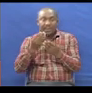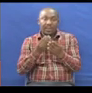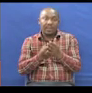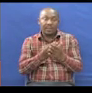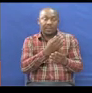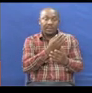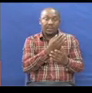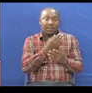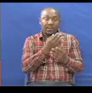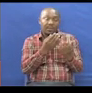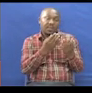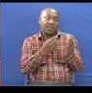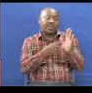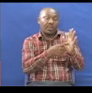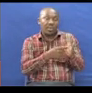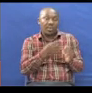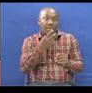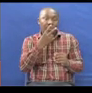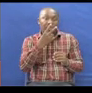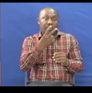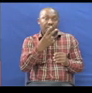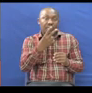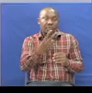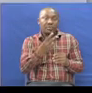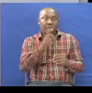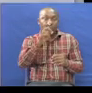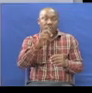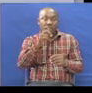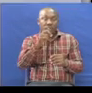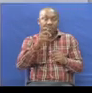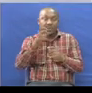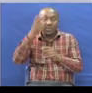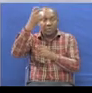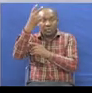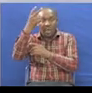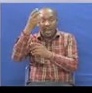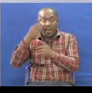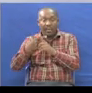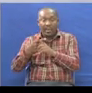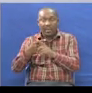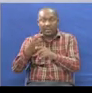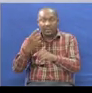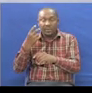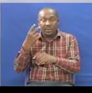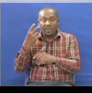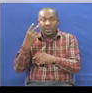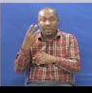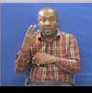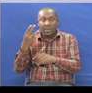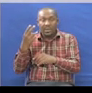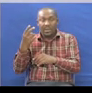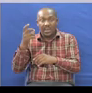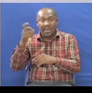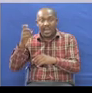example, we had 2x squared plus 3x plus 4, that is equal to 0. We saw how when a quadratic equation is written in